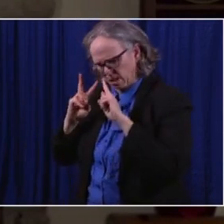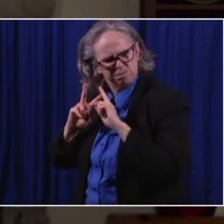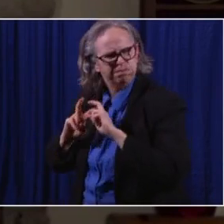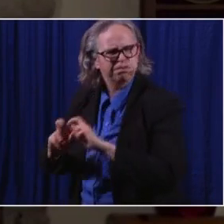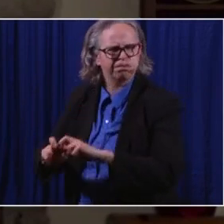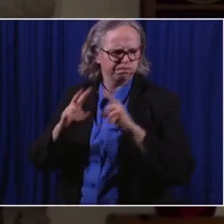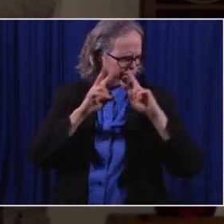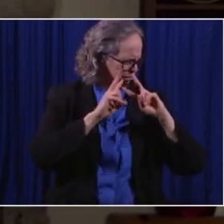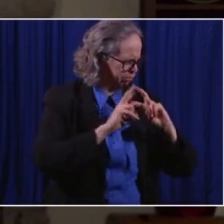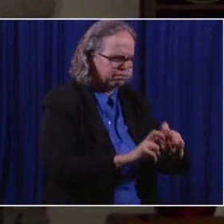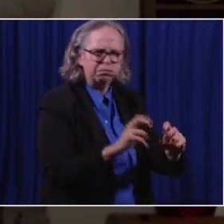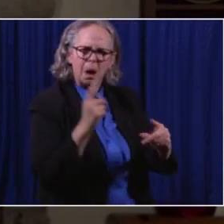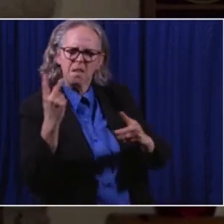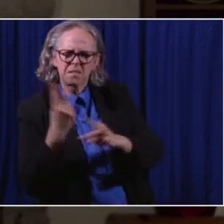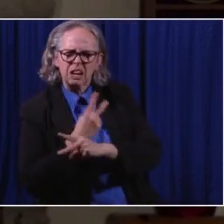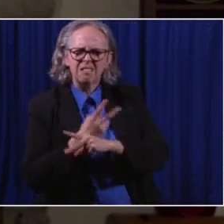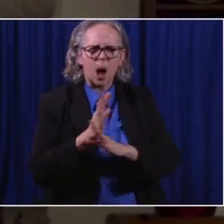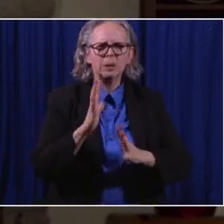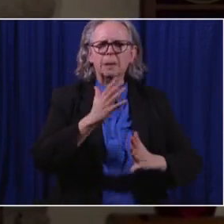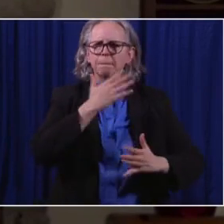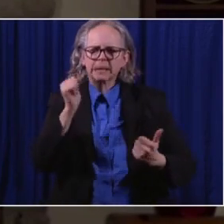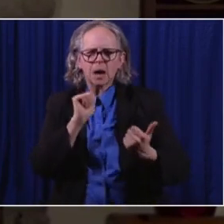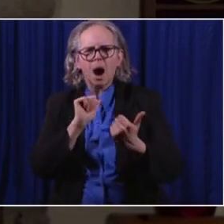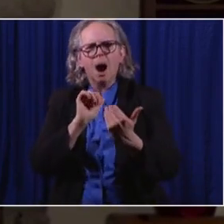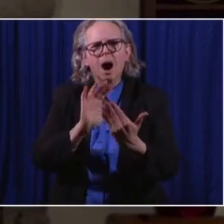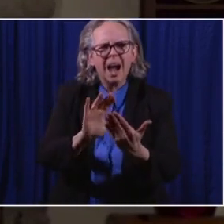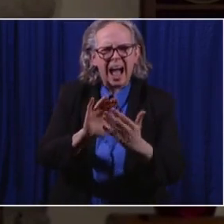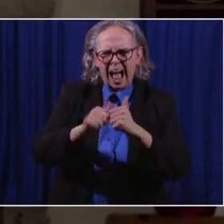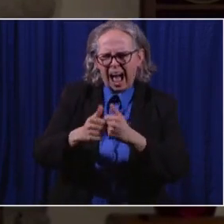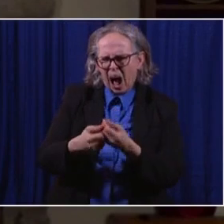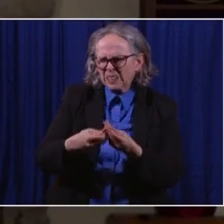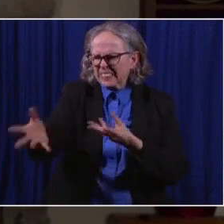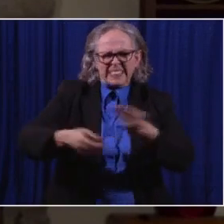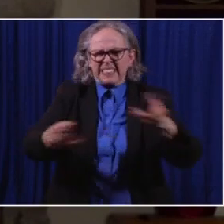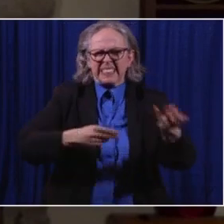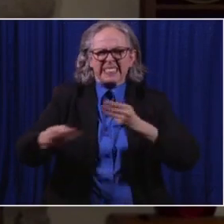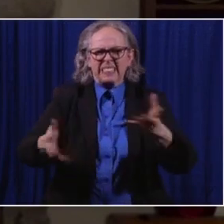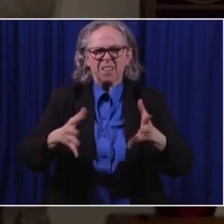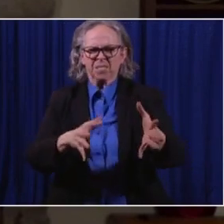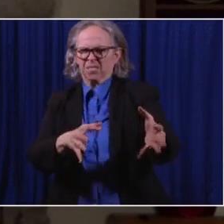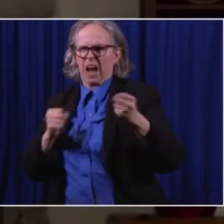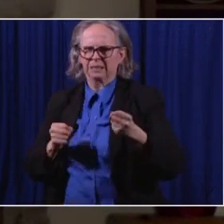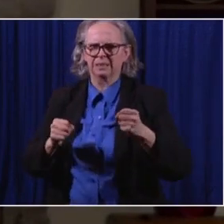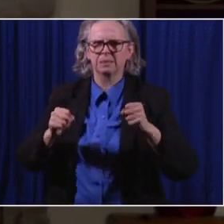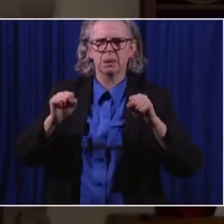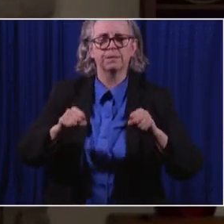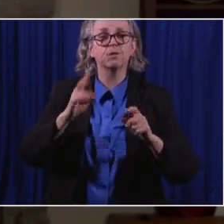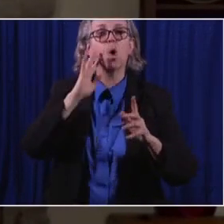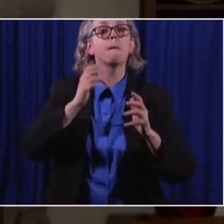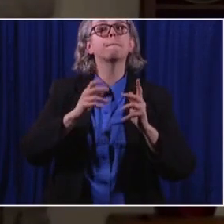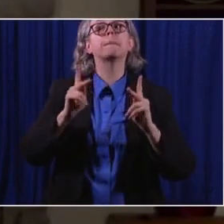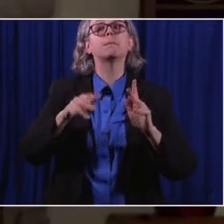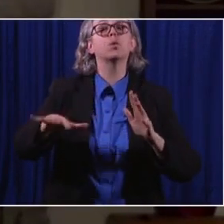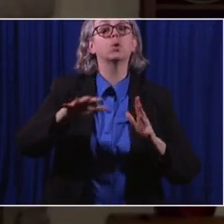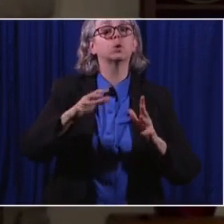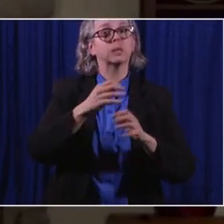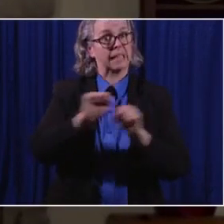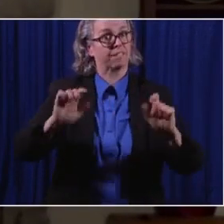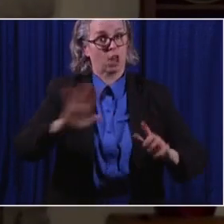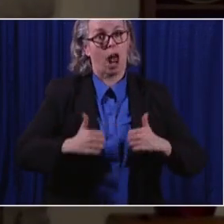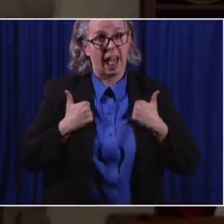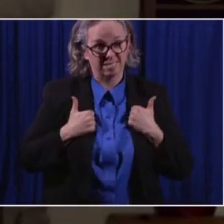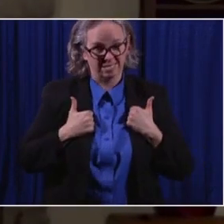how is the best way to get this out as quickly as we can to the most people who are into that category.